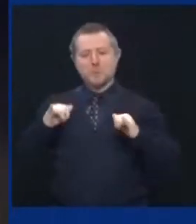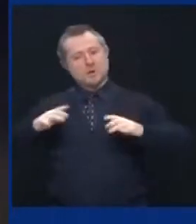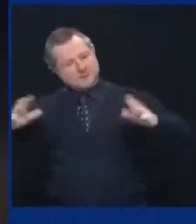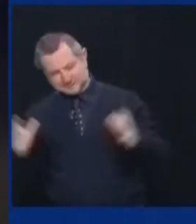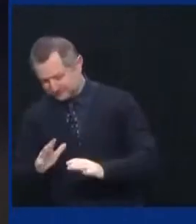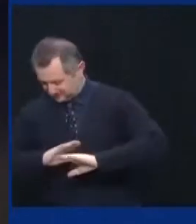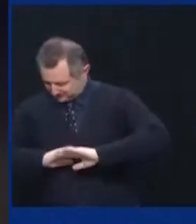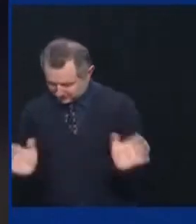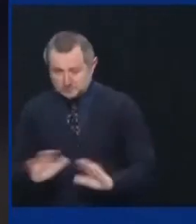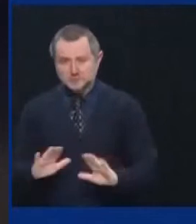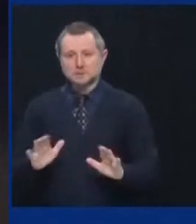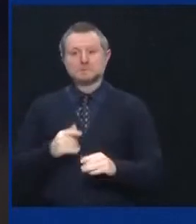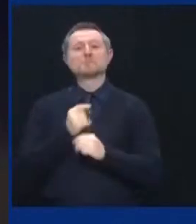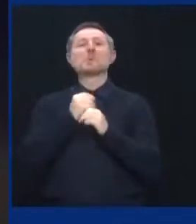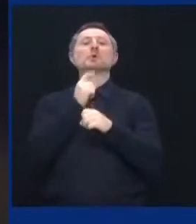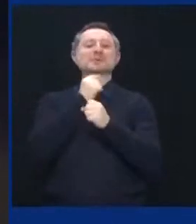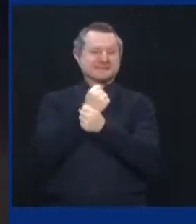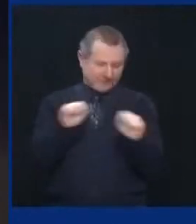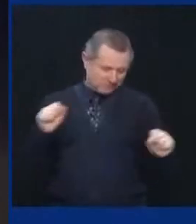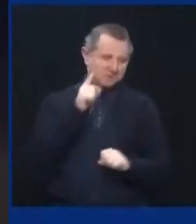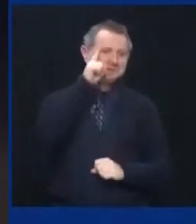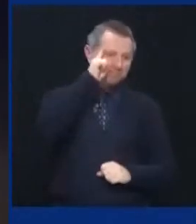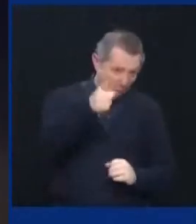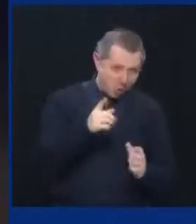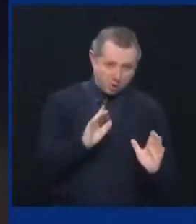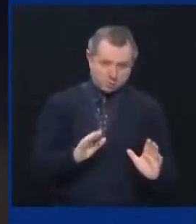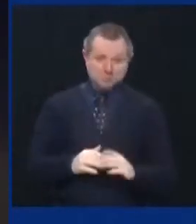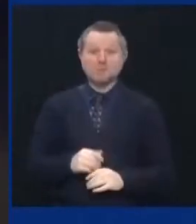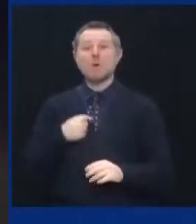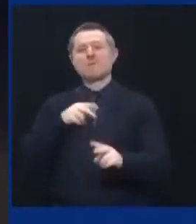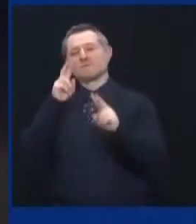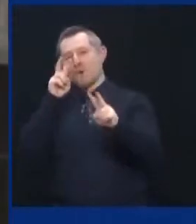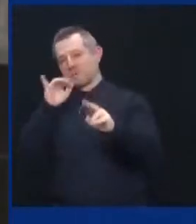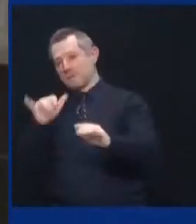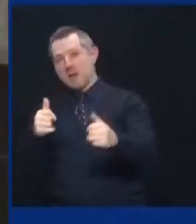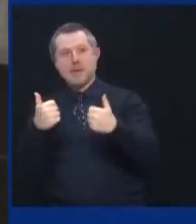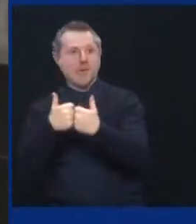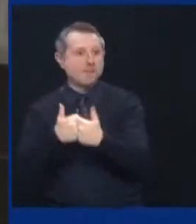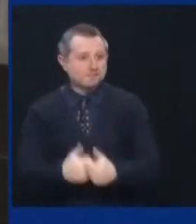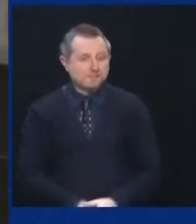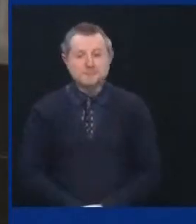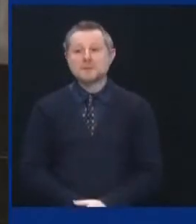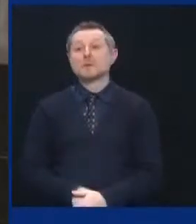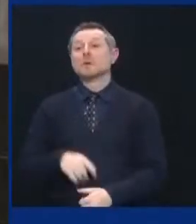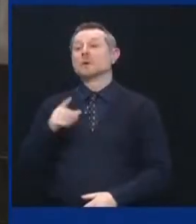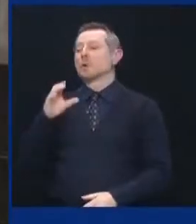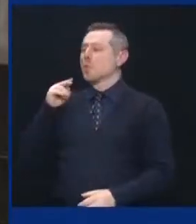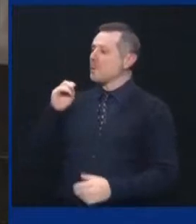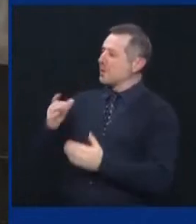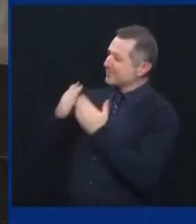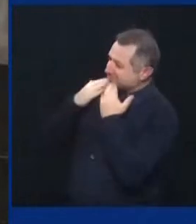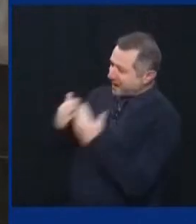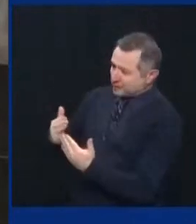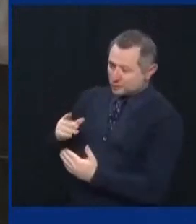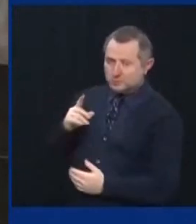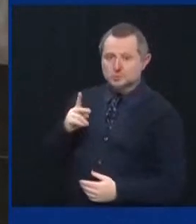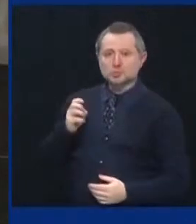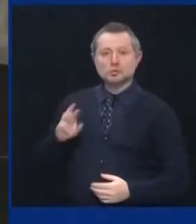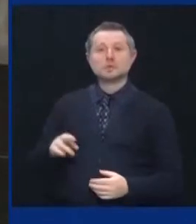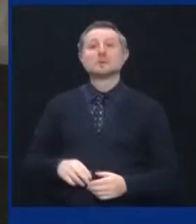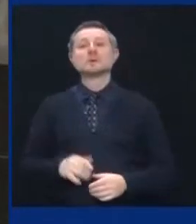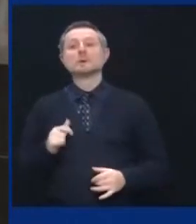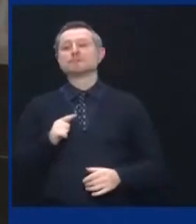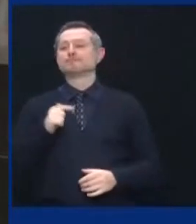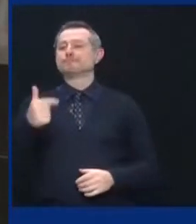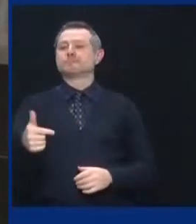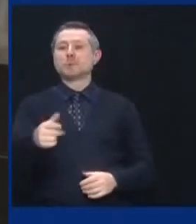be safe and be smart. We look forward to the game. Thank you. Thank you very much, Doctor. Now I turn it over to